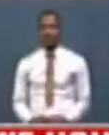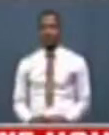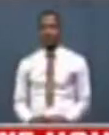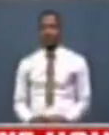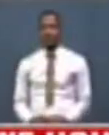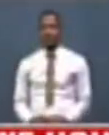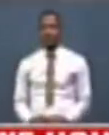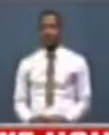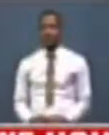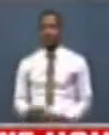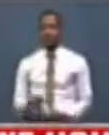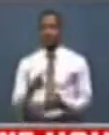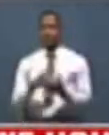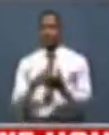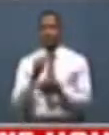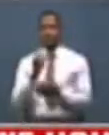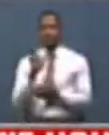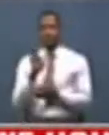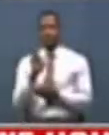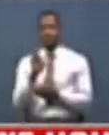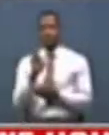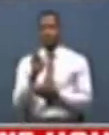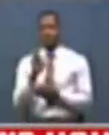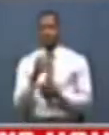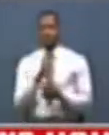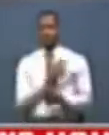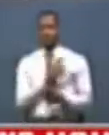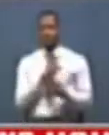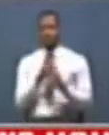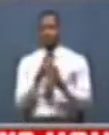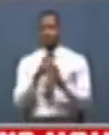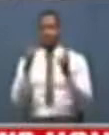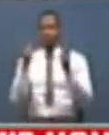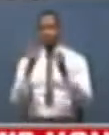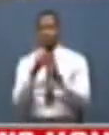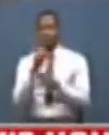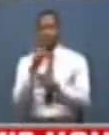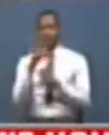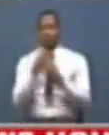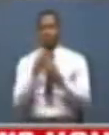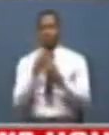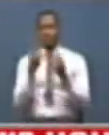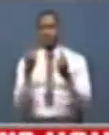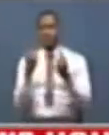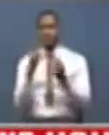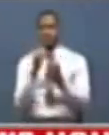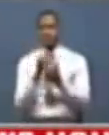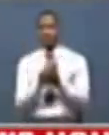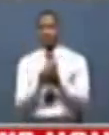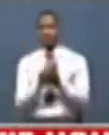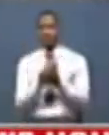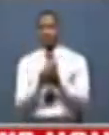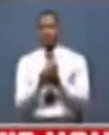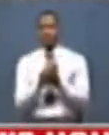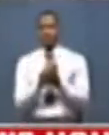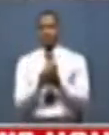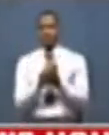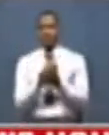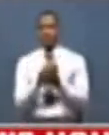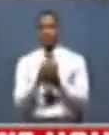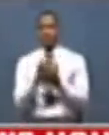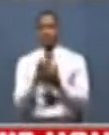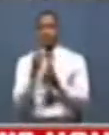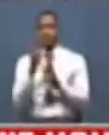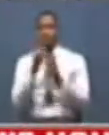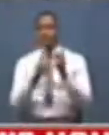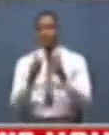The 2019 Operation Father Christmas was launched in Accra to announce that the police were on hand to ensure that